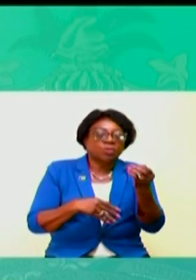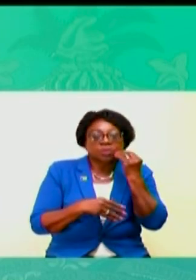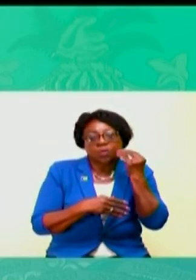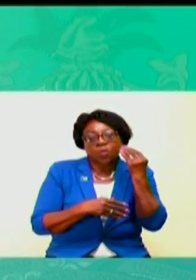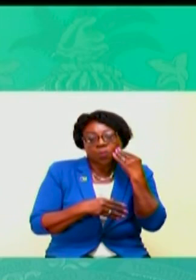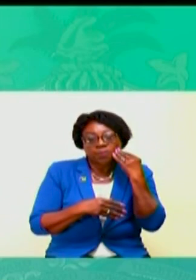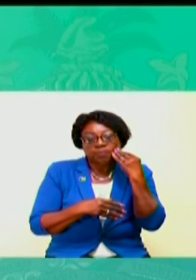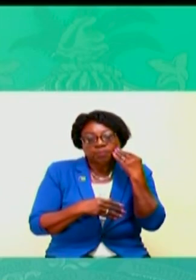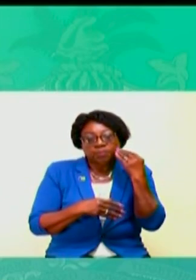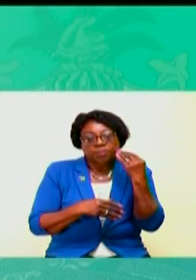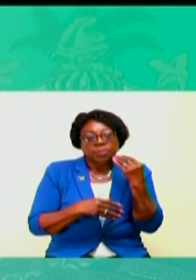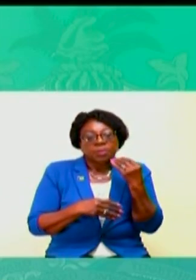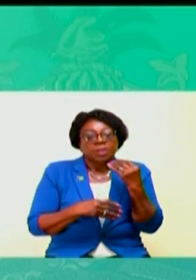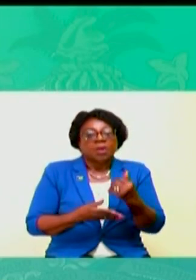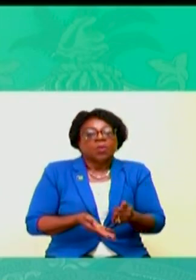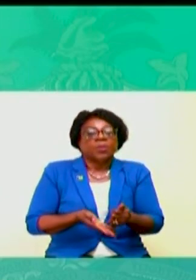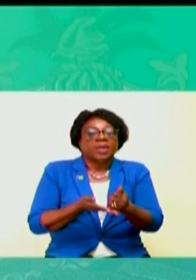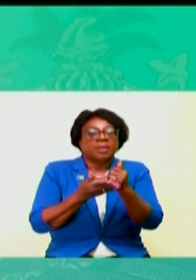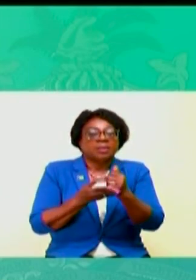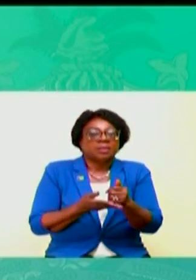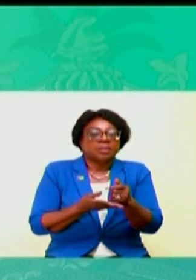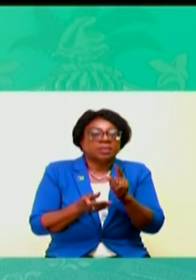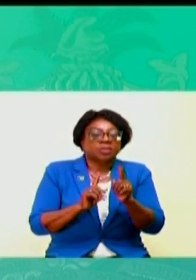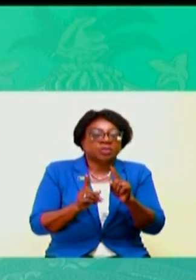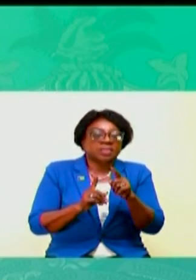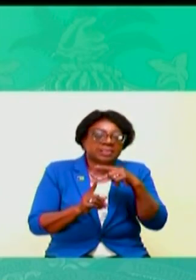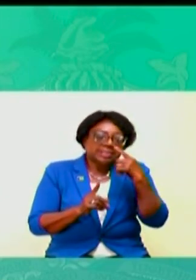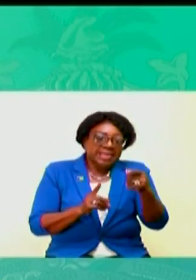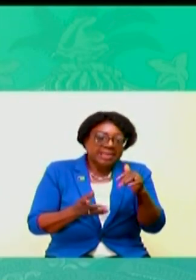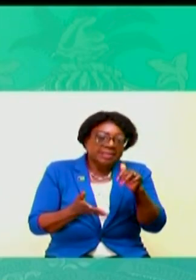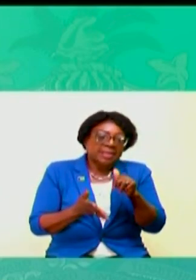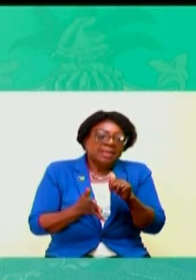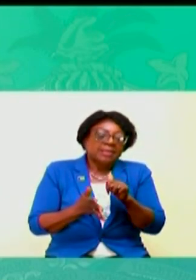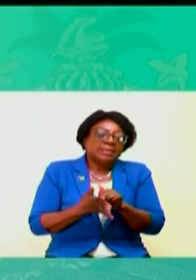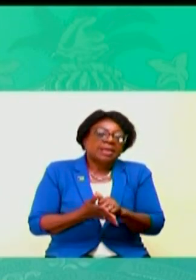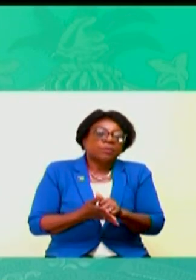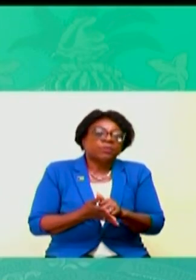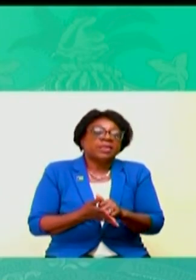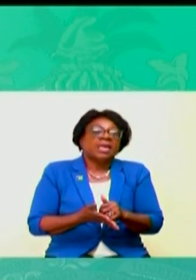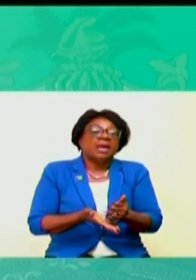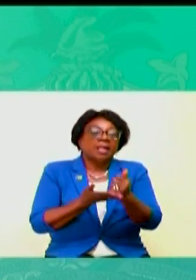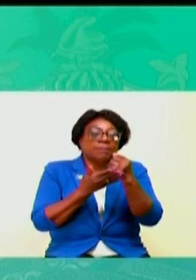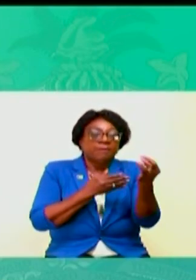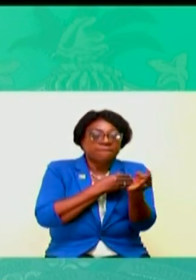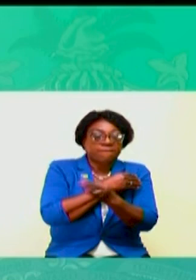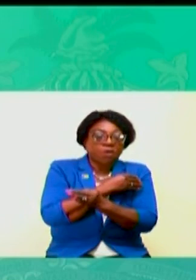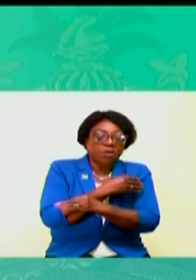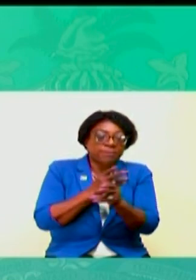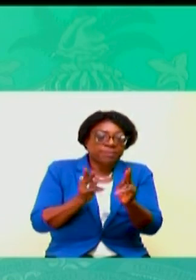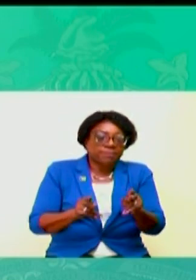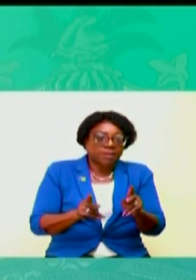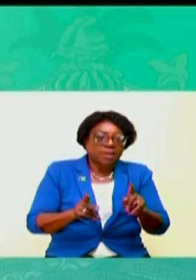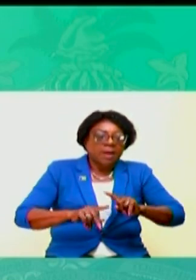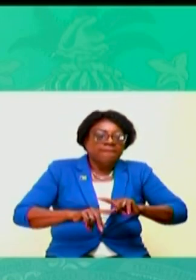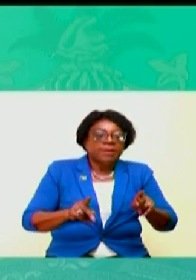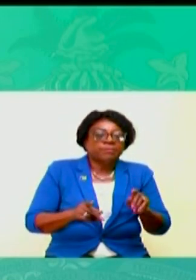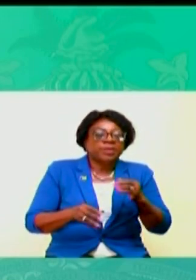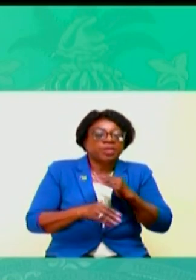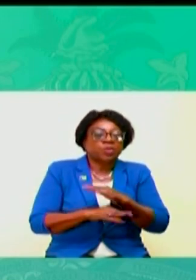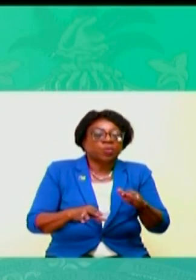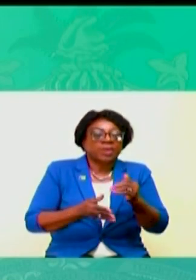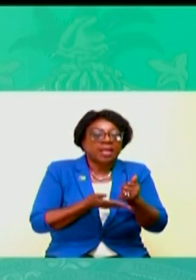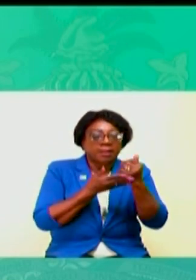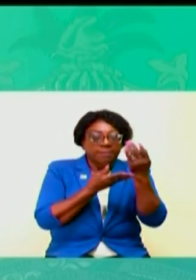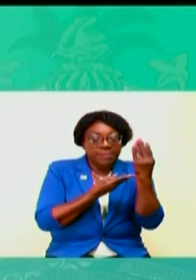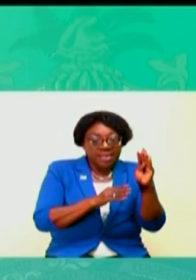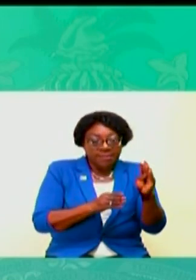out the carpet for foreign investors and close the door on locals for decades. But it is a new day. Just